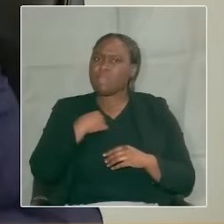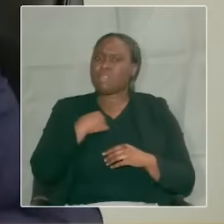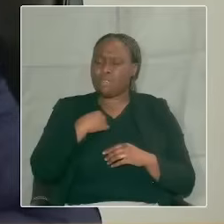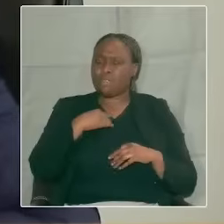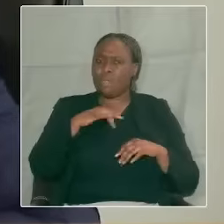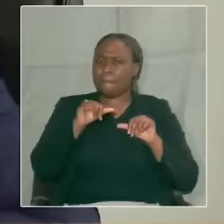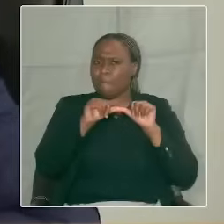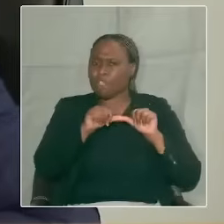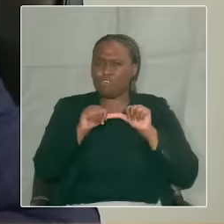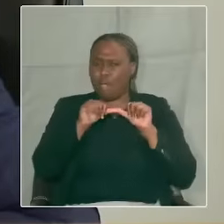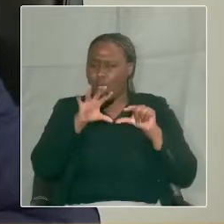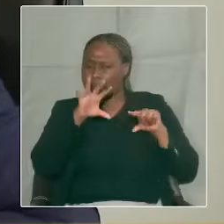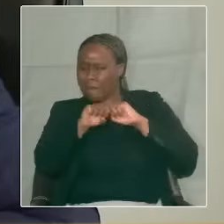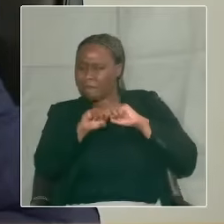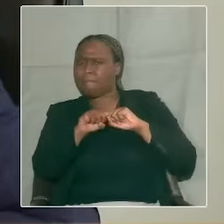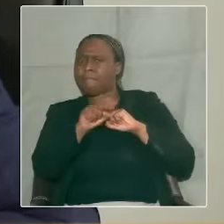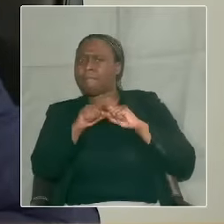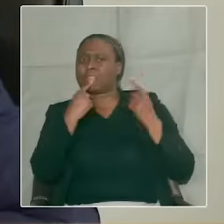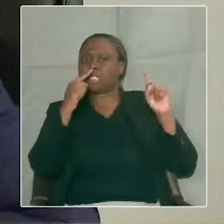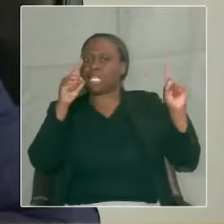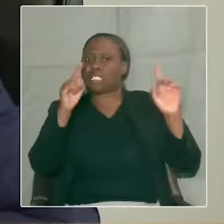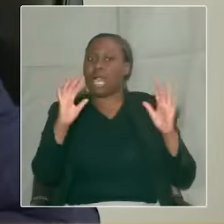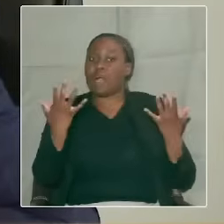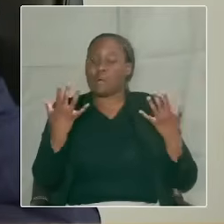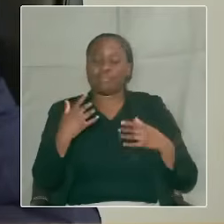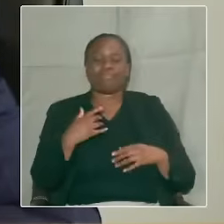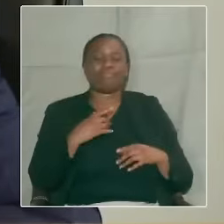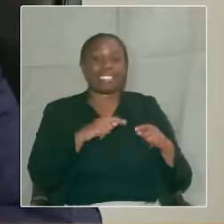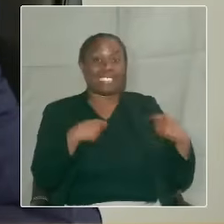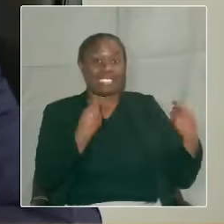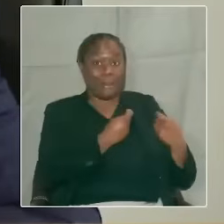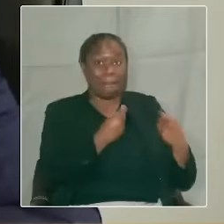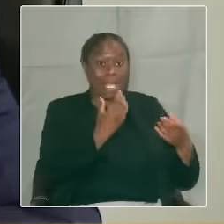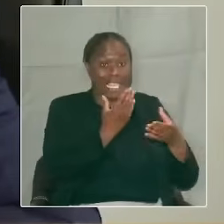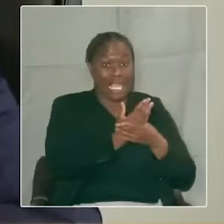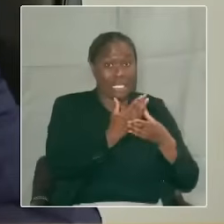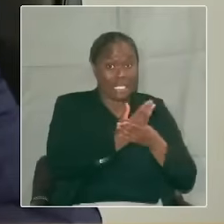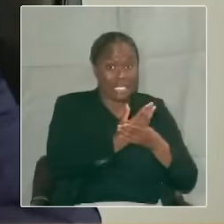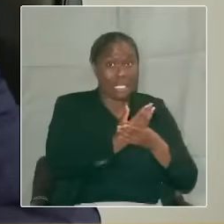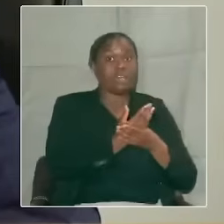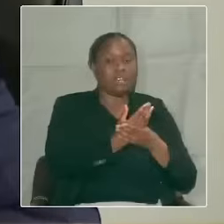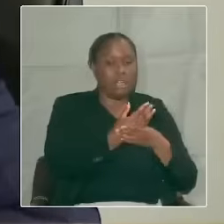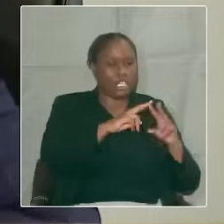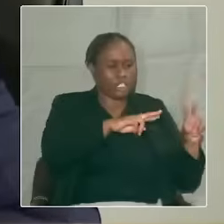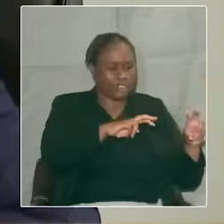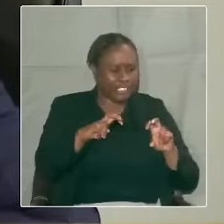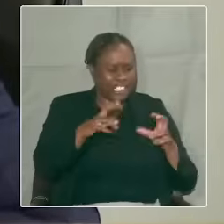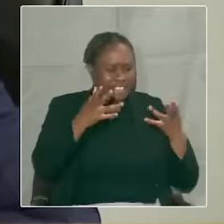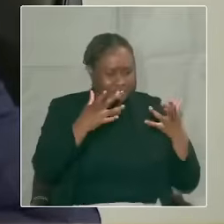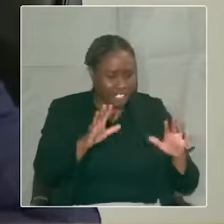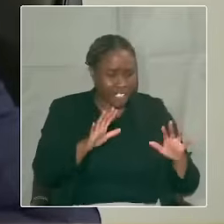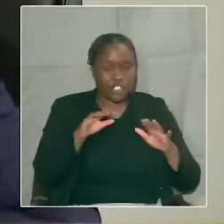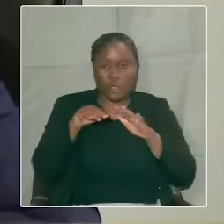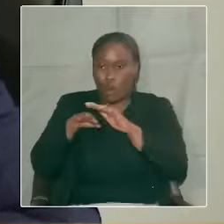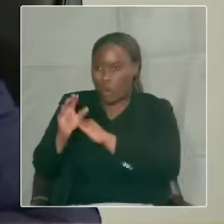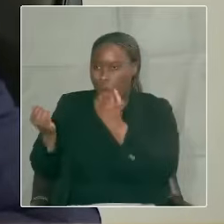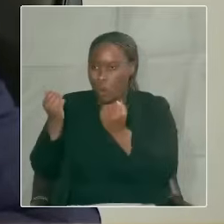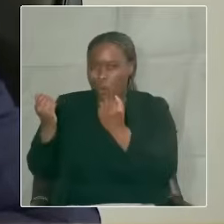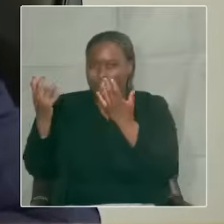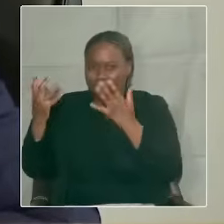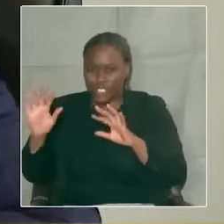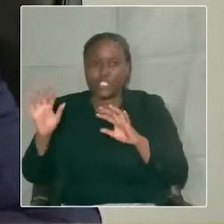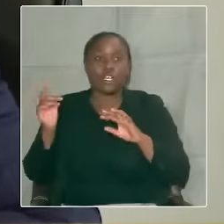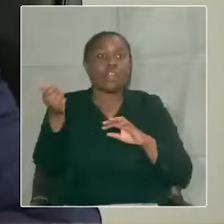cases where the team did get a conviction. That's how we measure success.